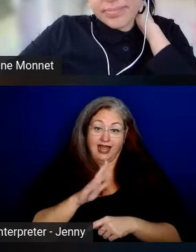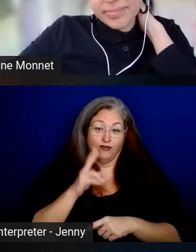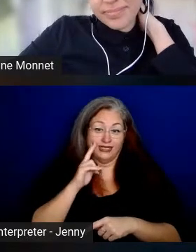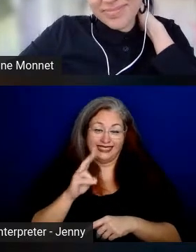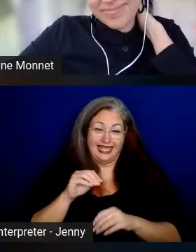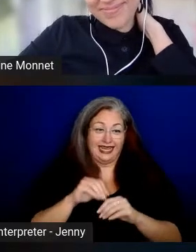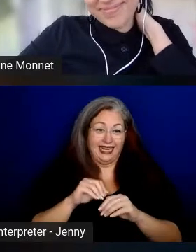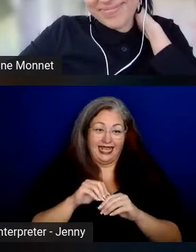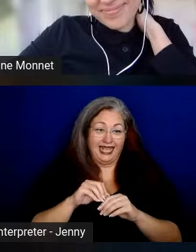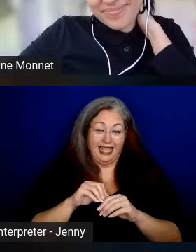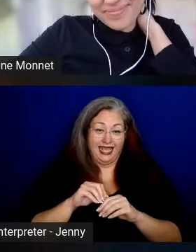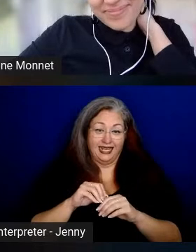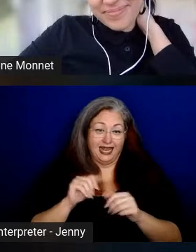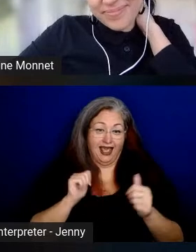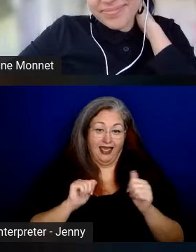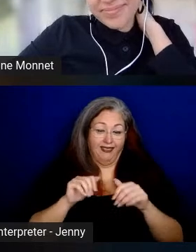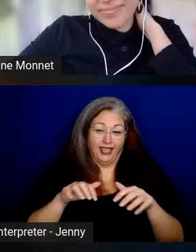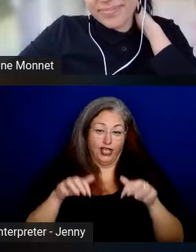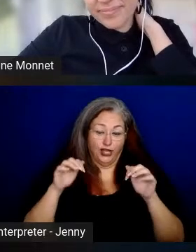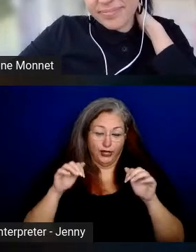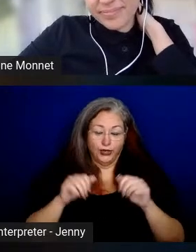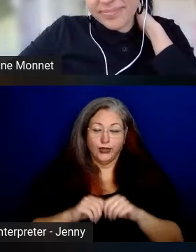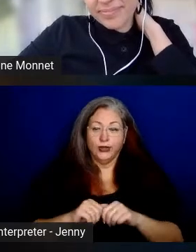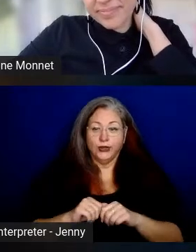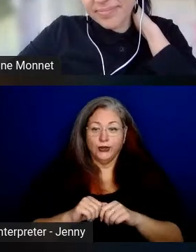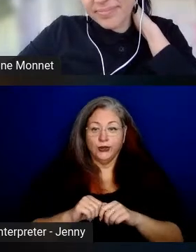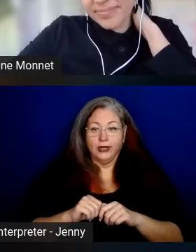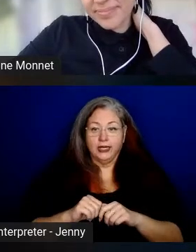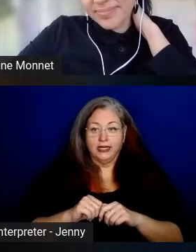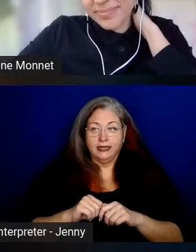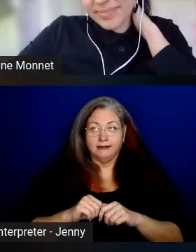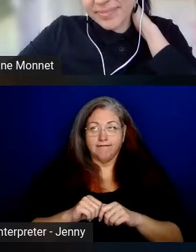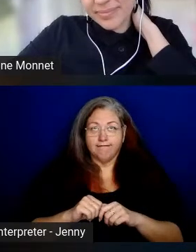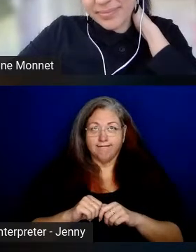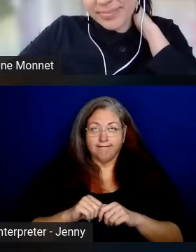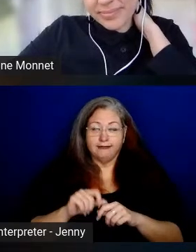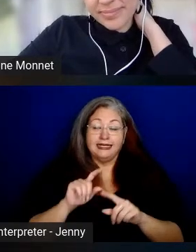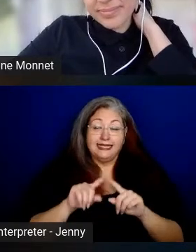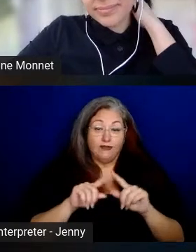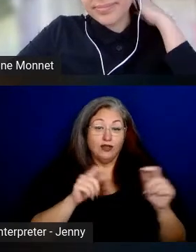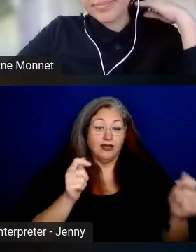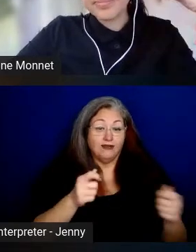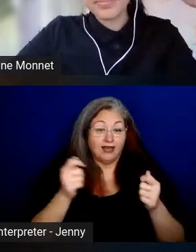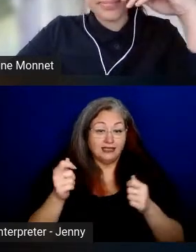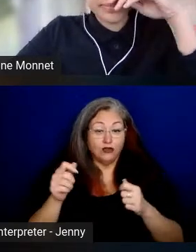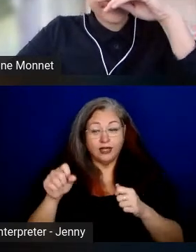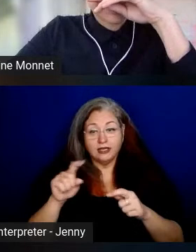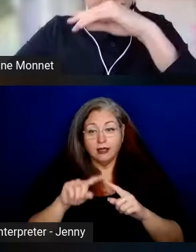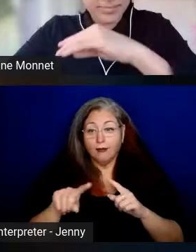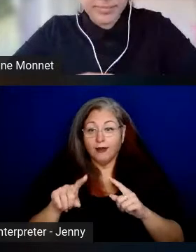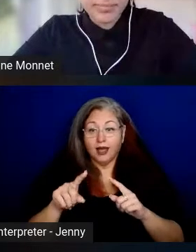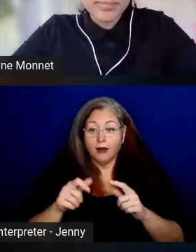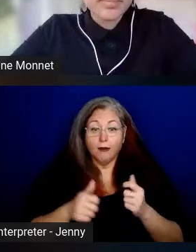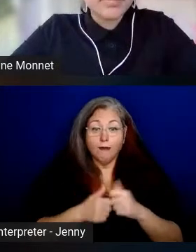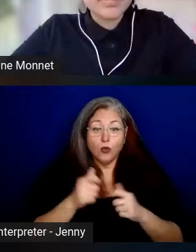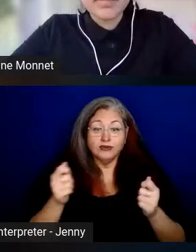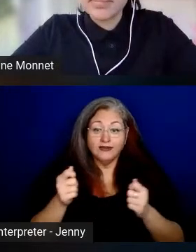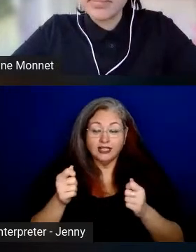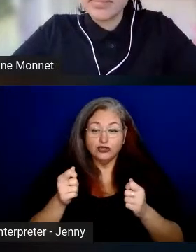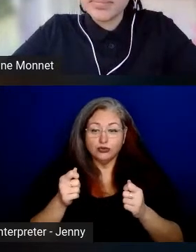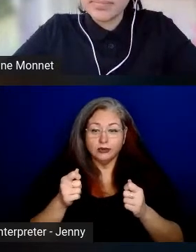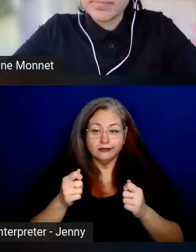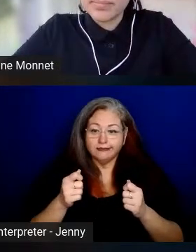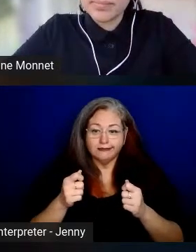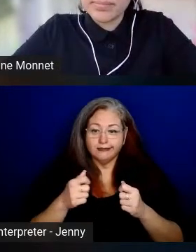theater, and it's been at festivals, but most of the festivals were virtual.